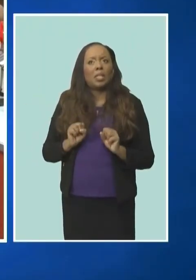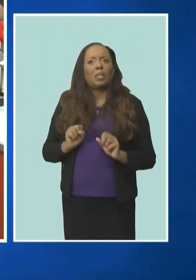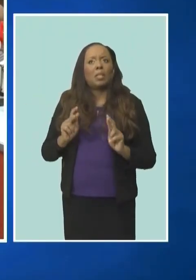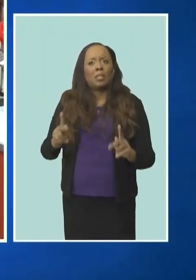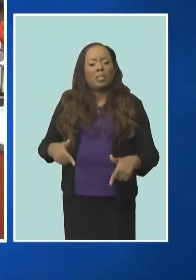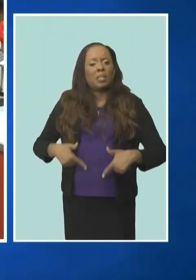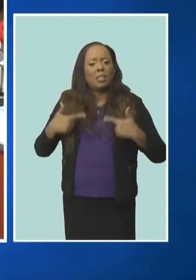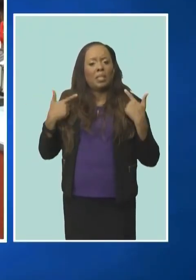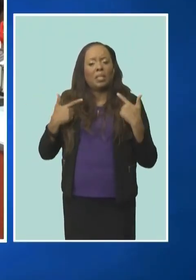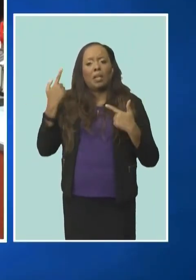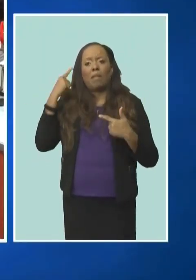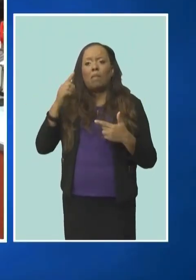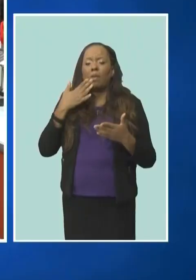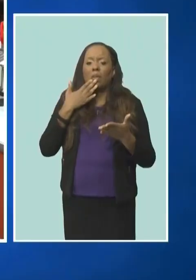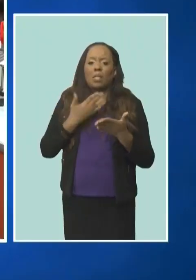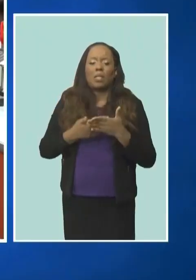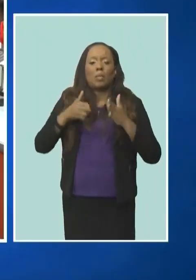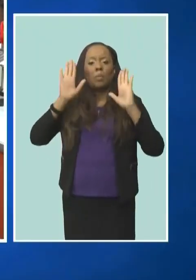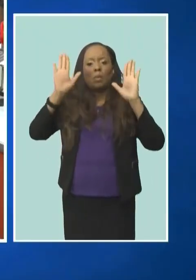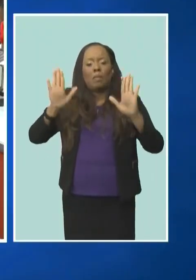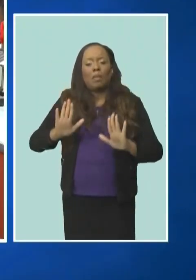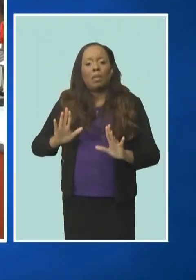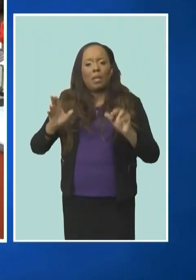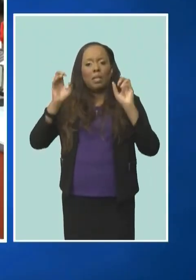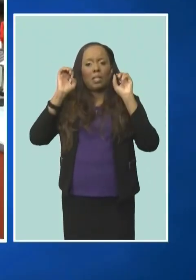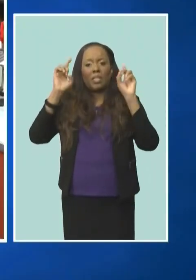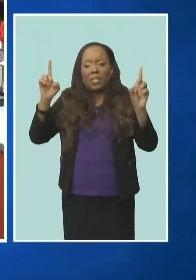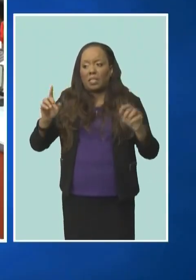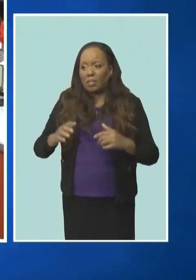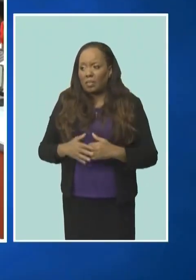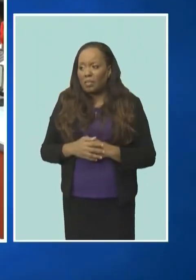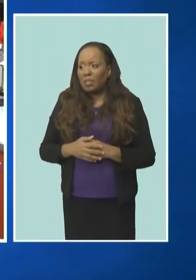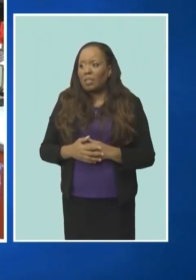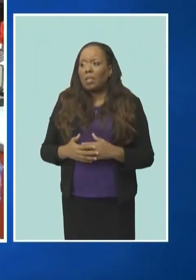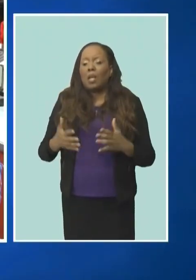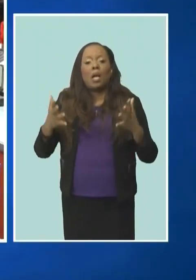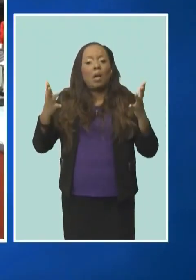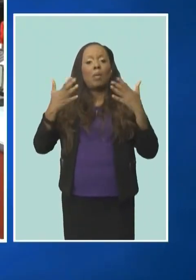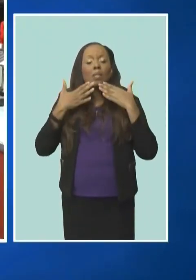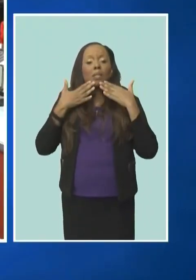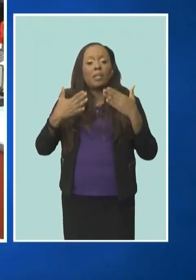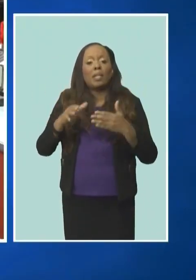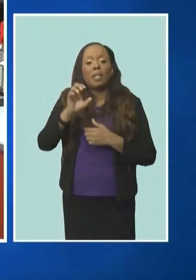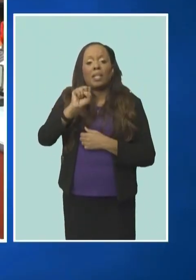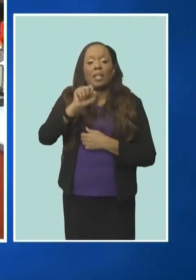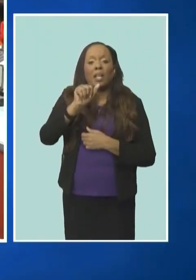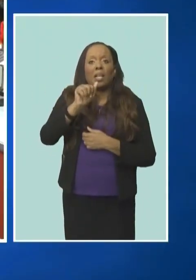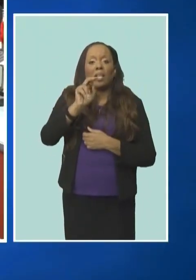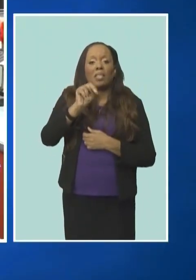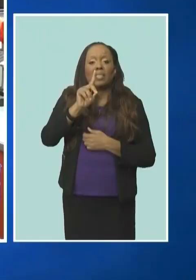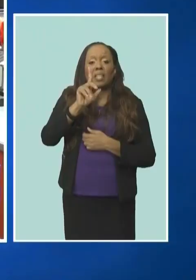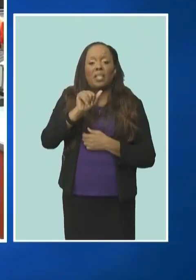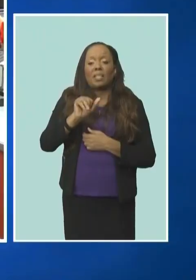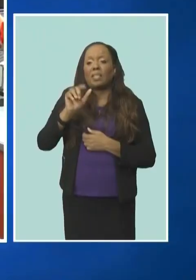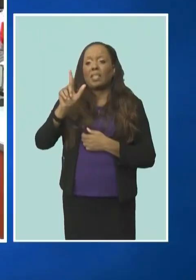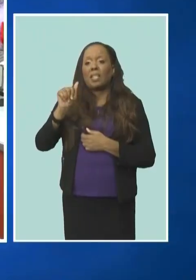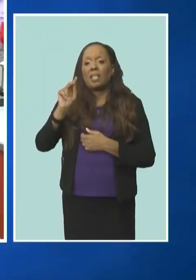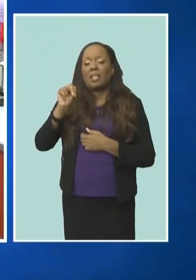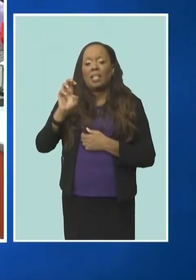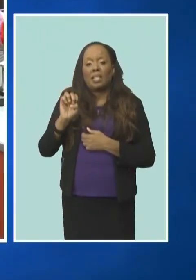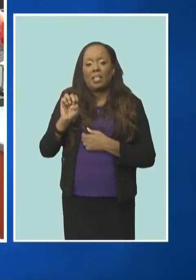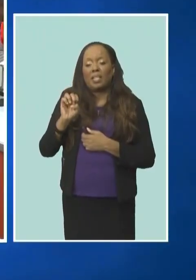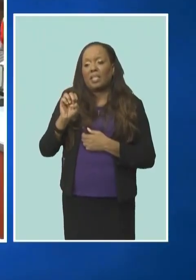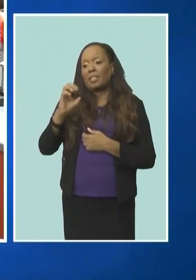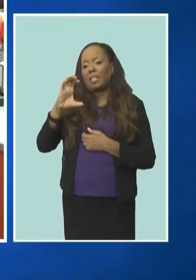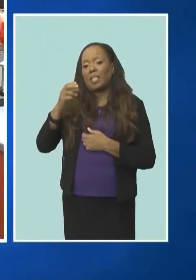great education. And I want to say a big thank you again to the Sandy Lane Charitable Trust, the Amaronable Charitable